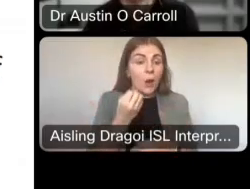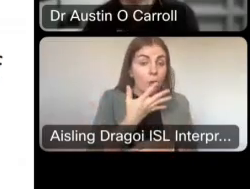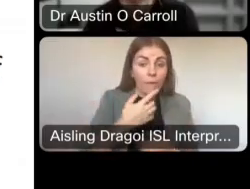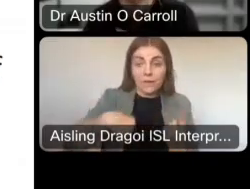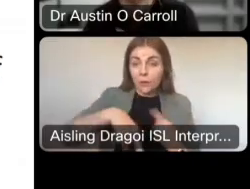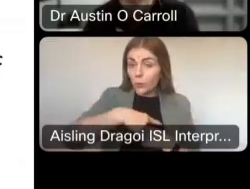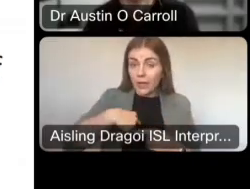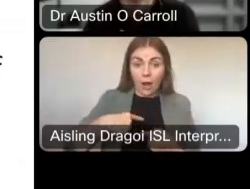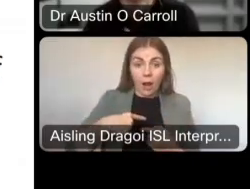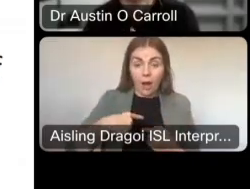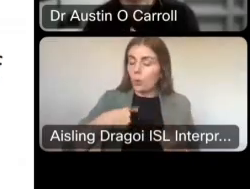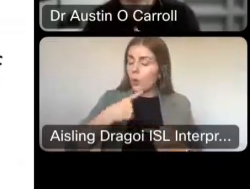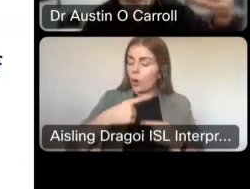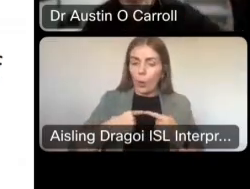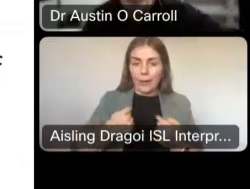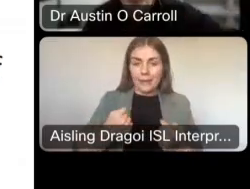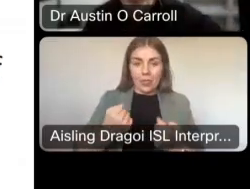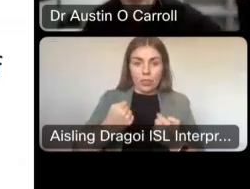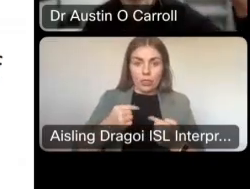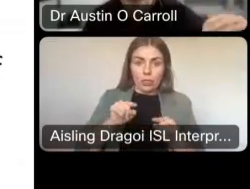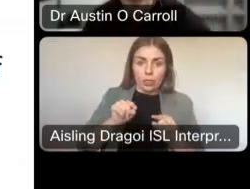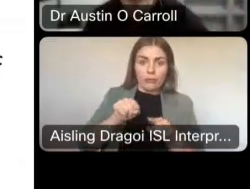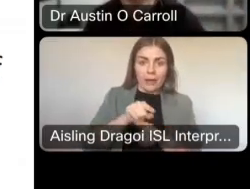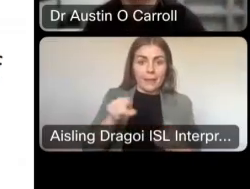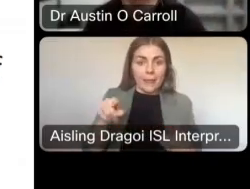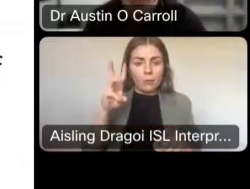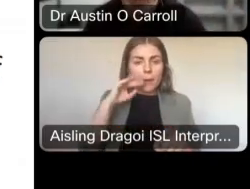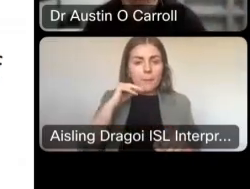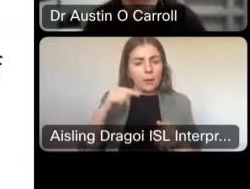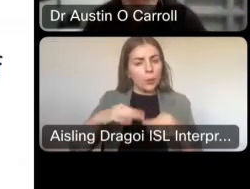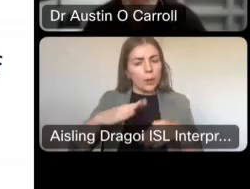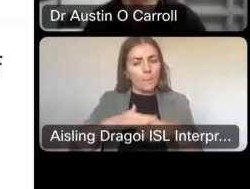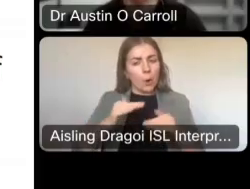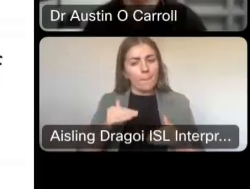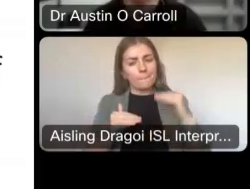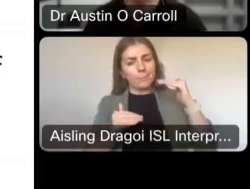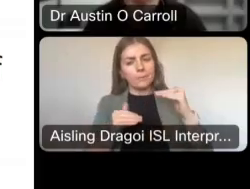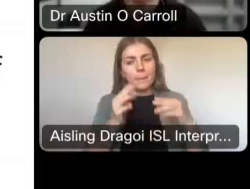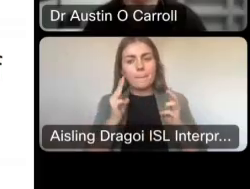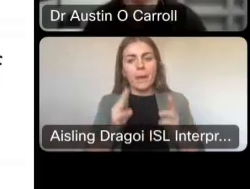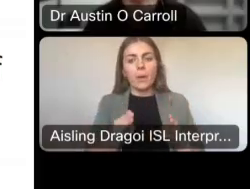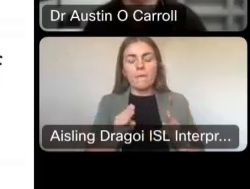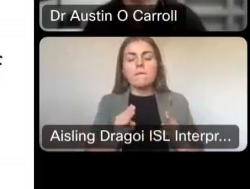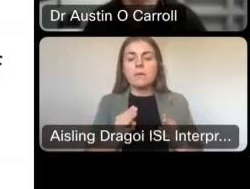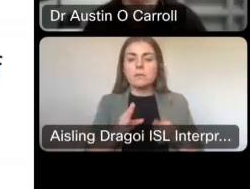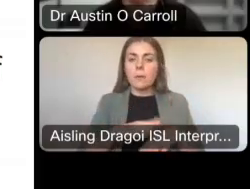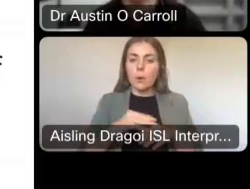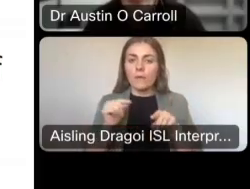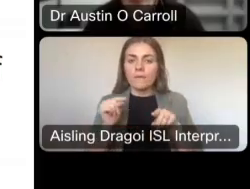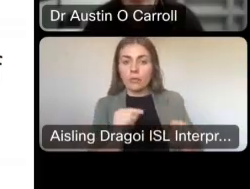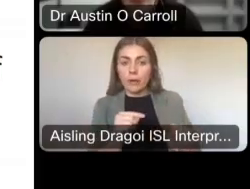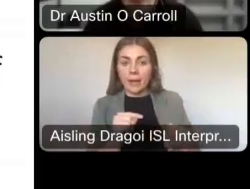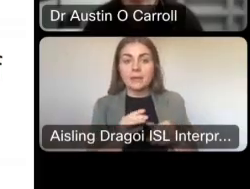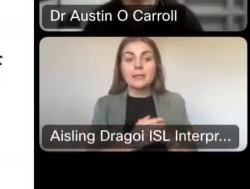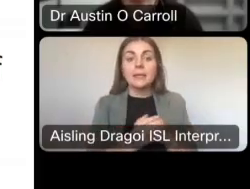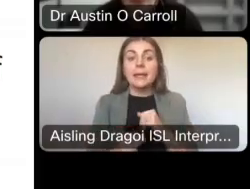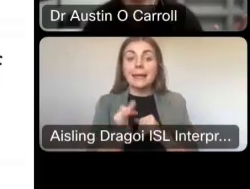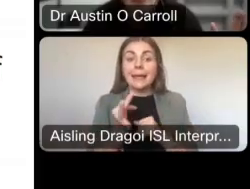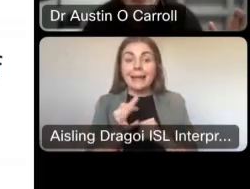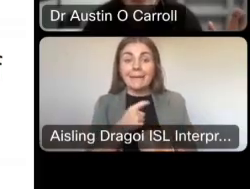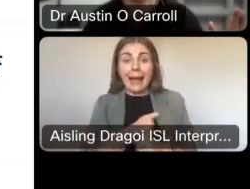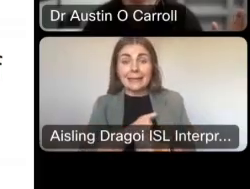to recognize that. By the definition, we're more powerful, so we represent a threat. Once anxiety isn't triggered for them, once you make a